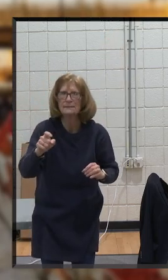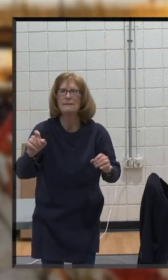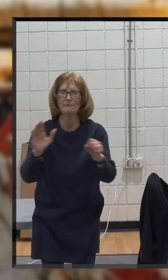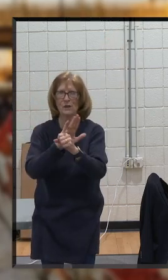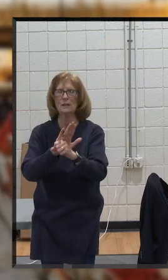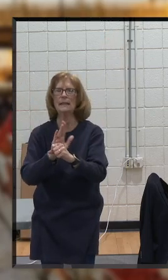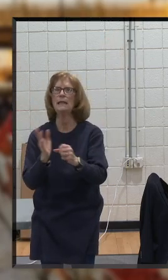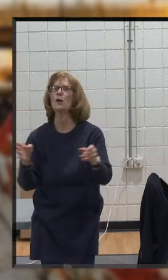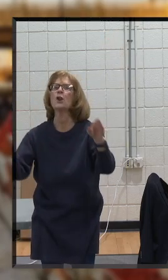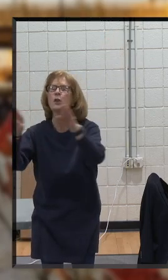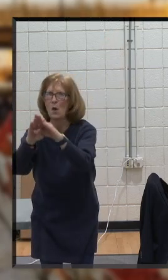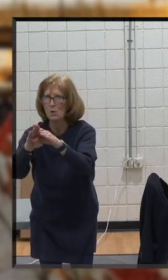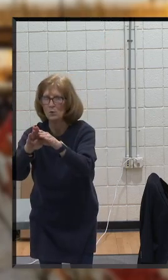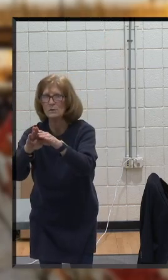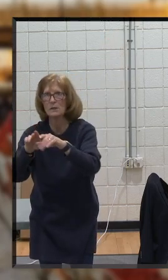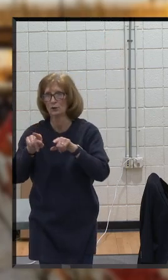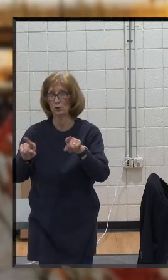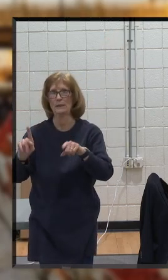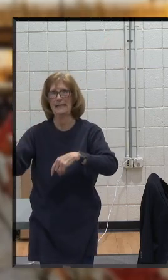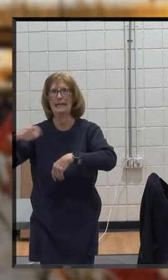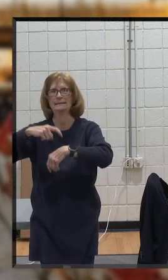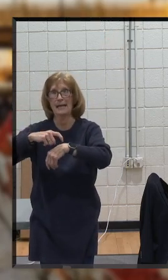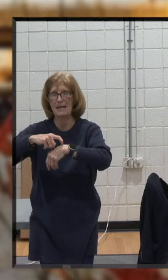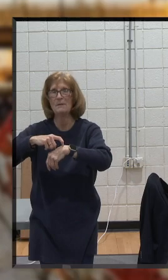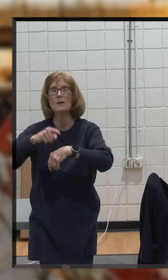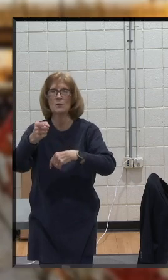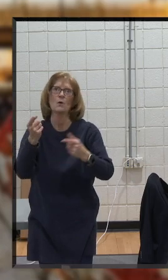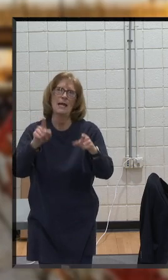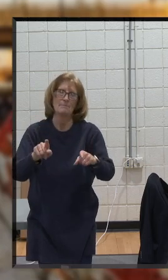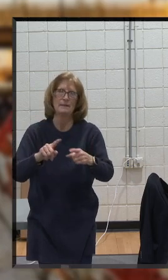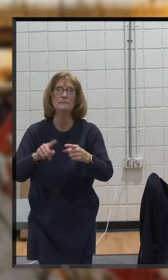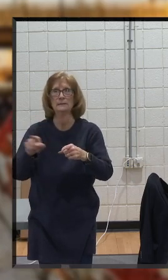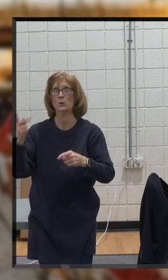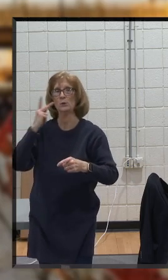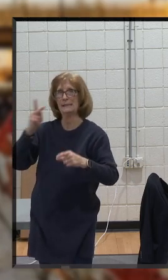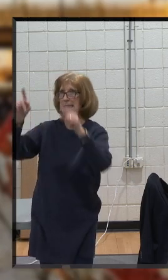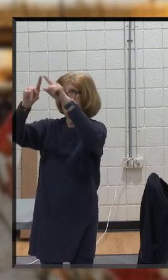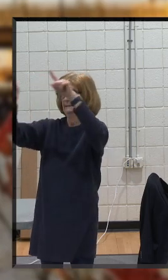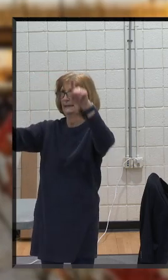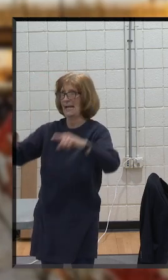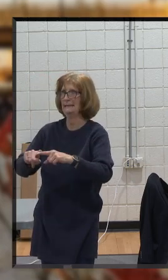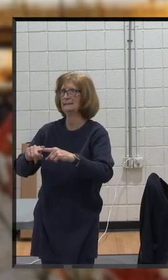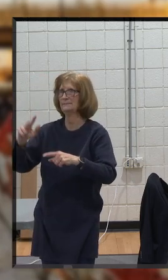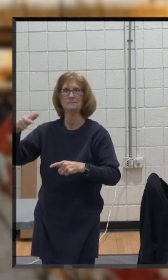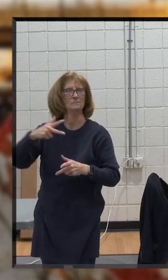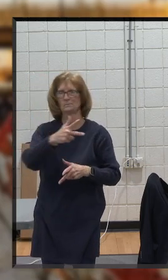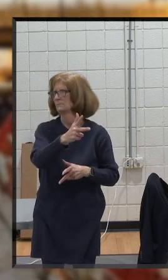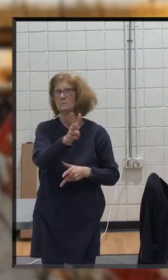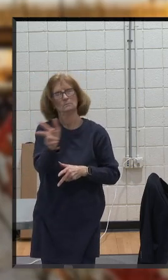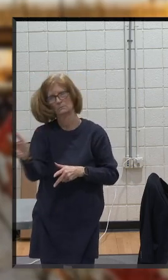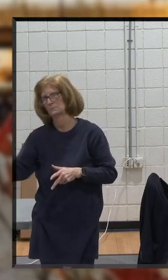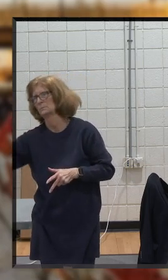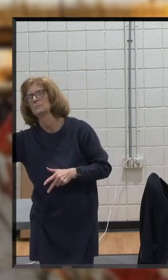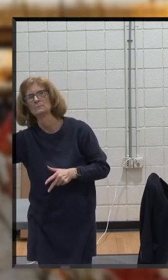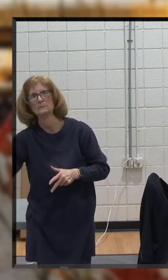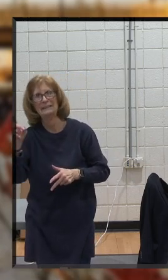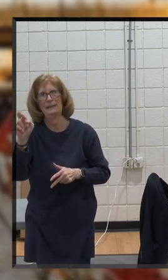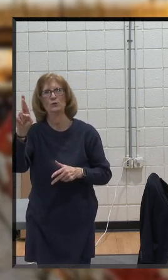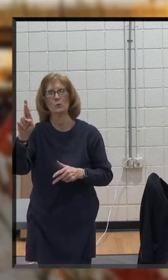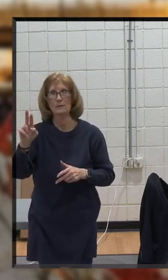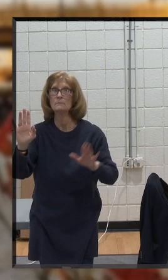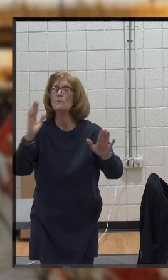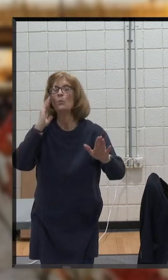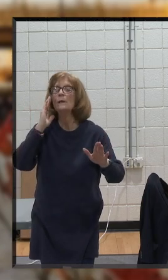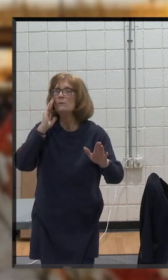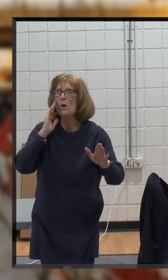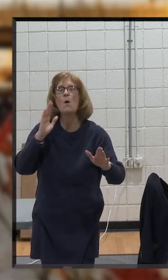closure during that deck work. So we'll be detouring vehicles during the replacement of that deck. We recognize how important the bridge